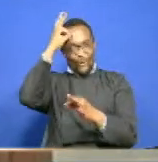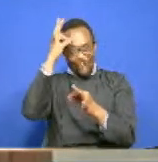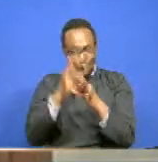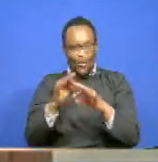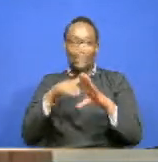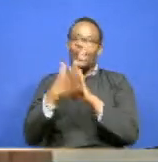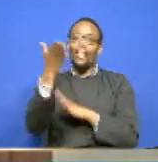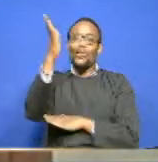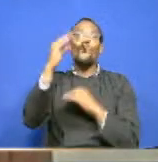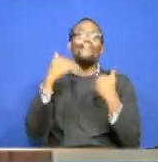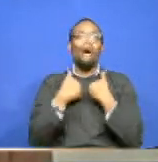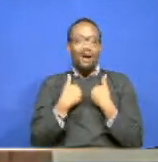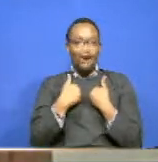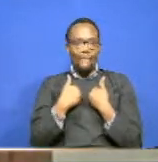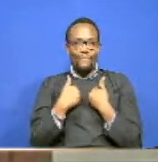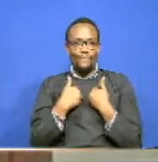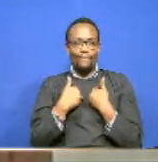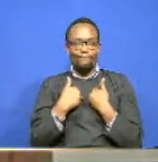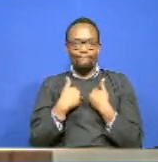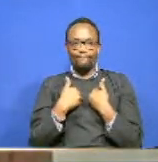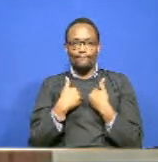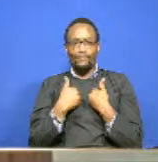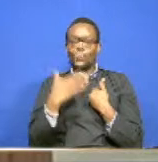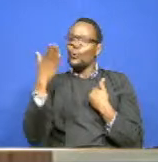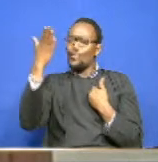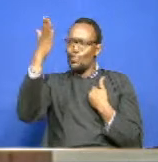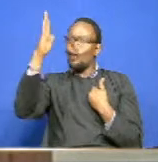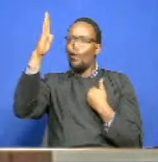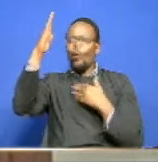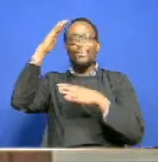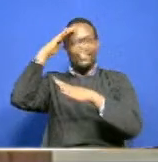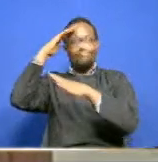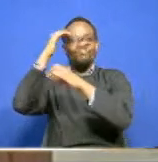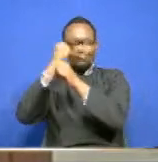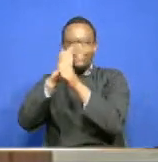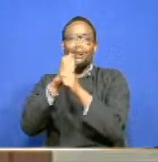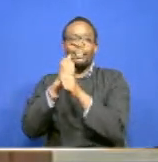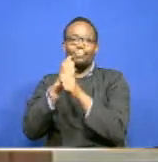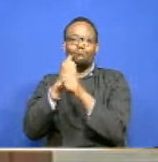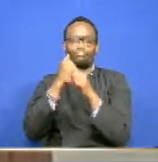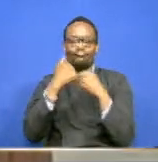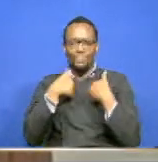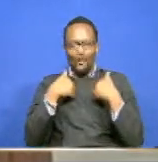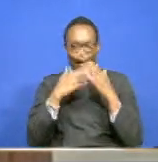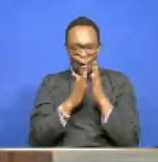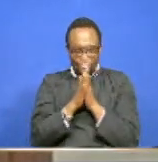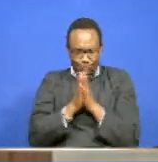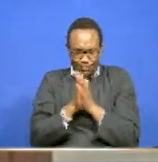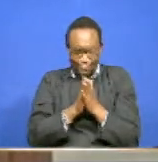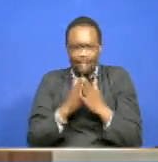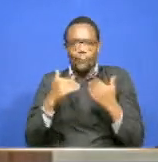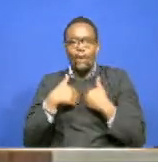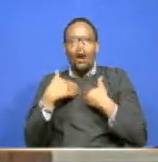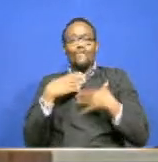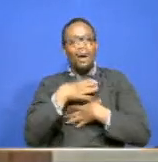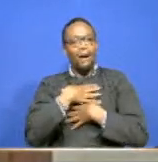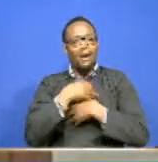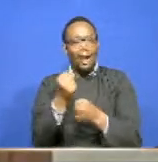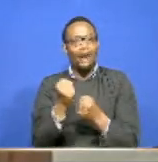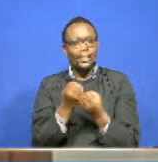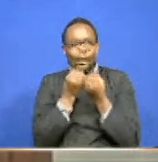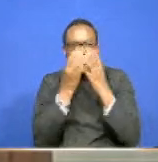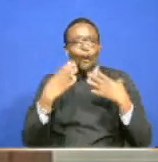God. They trusted in that God. They had the willpower and the courage, and they told